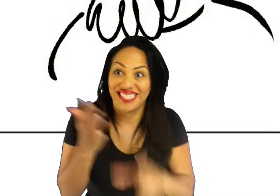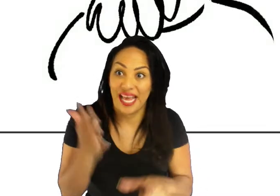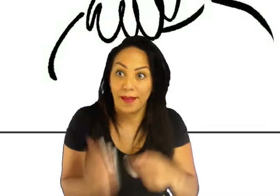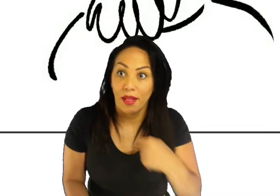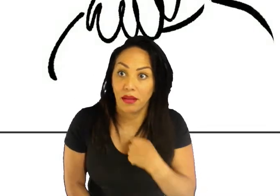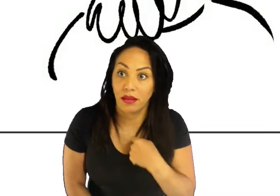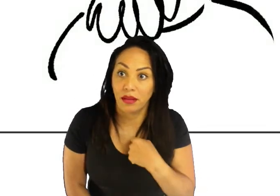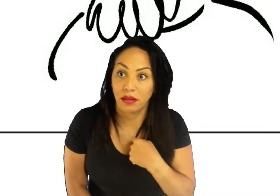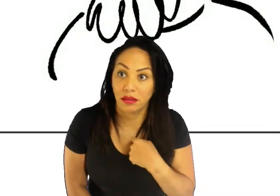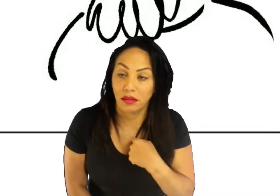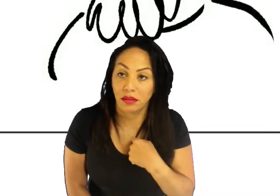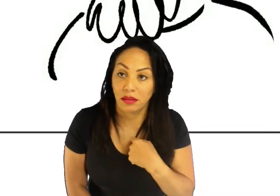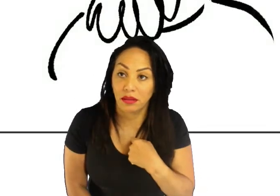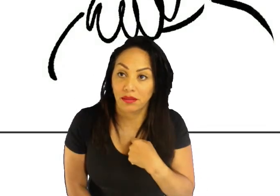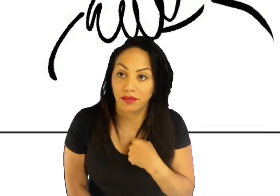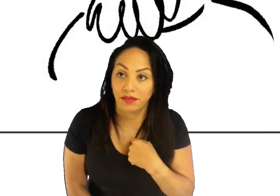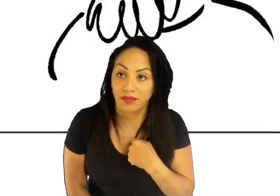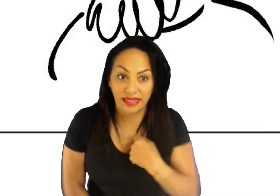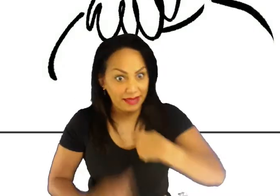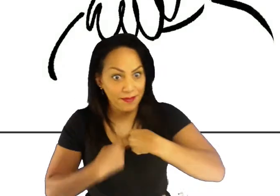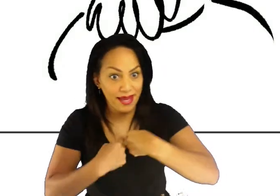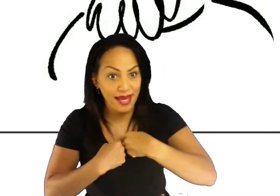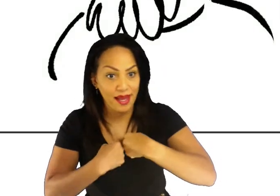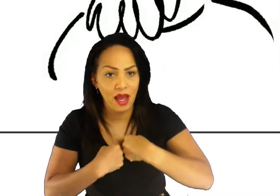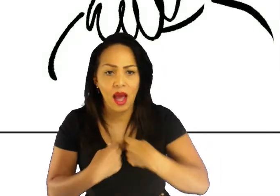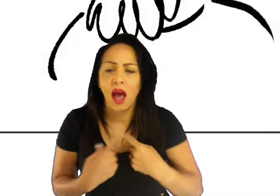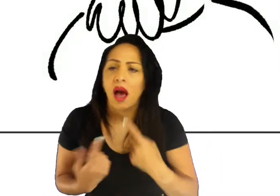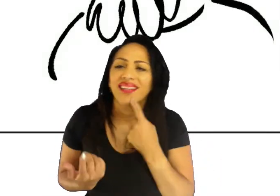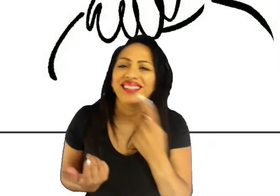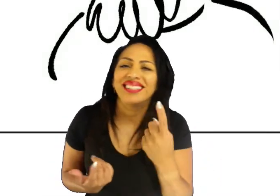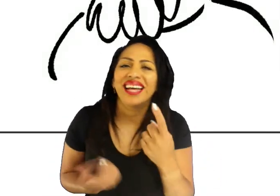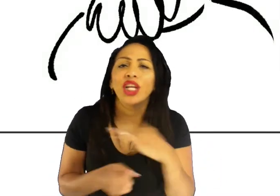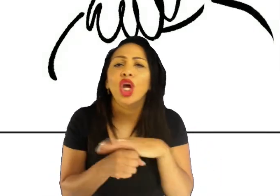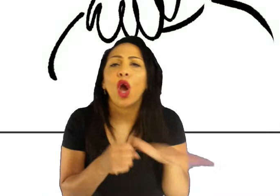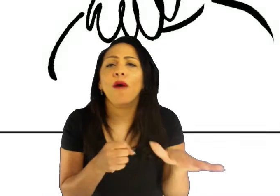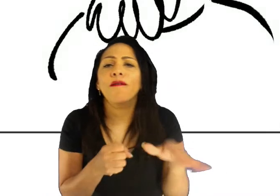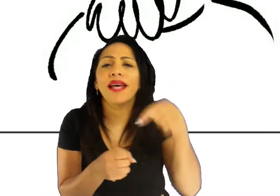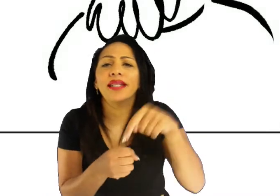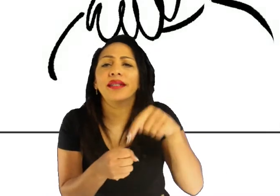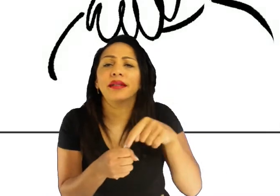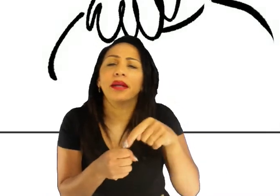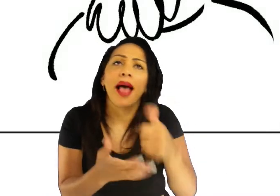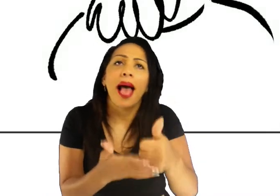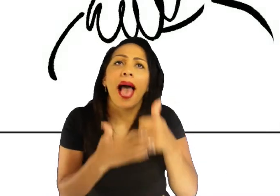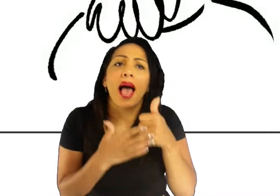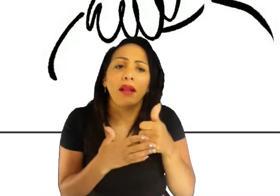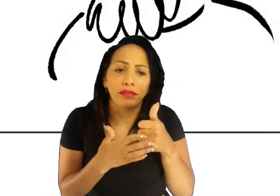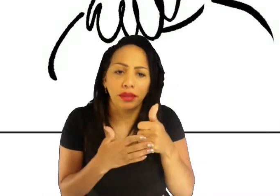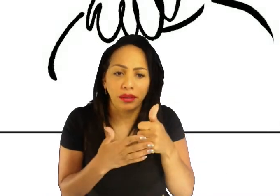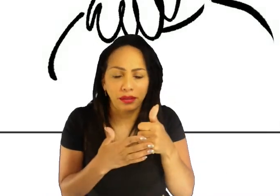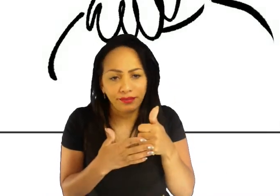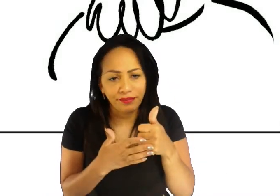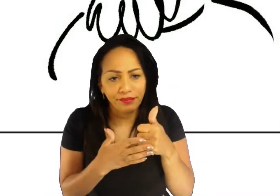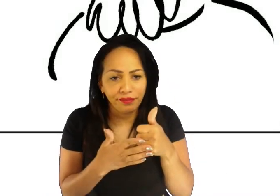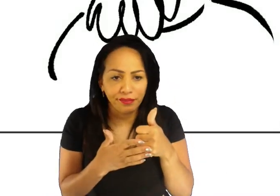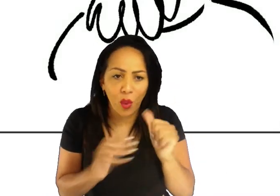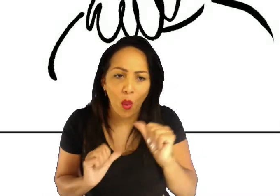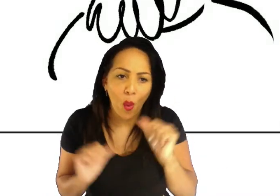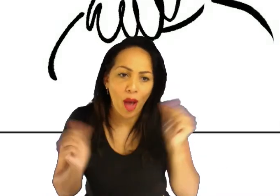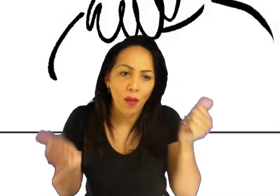When I talk about COVID having made well-being better, some people pull a very strange face when they look at